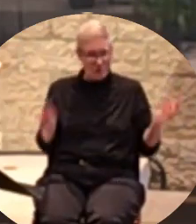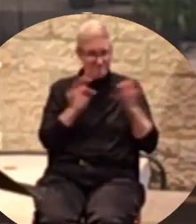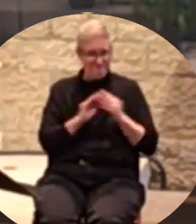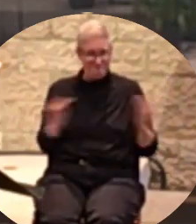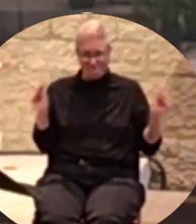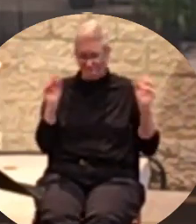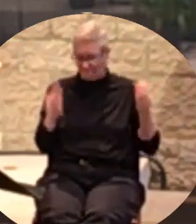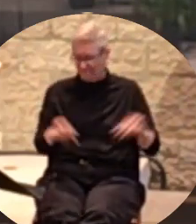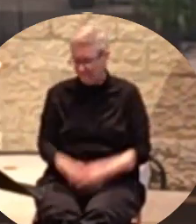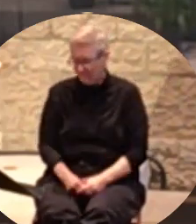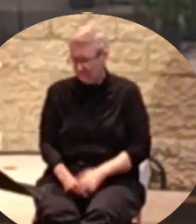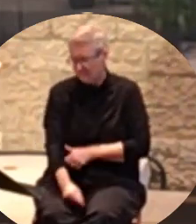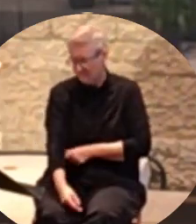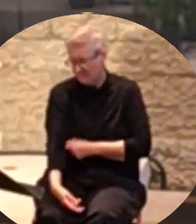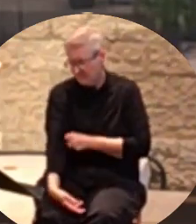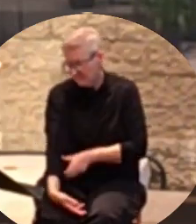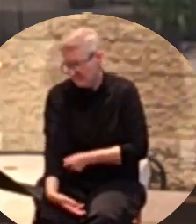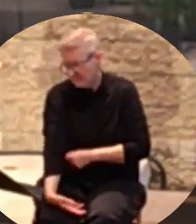story.